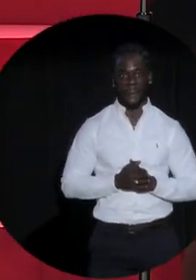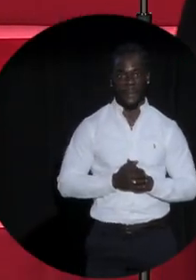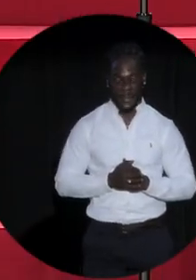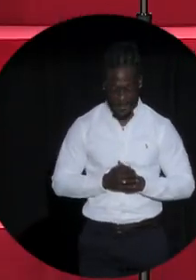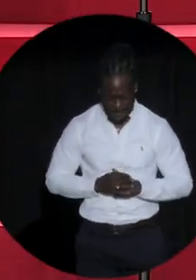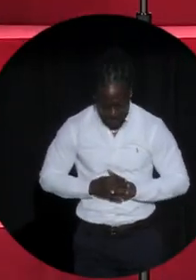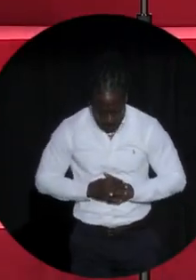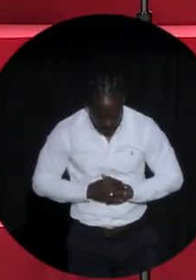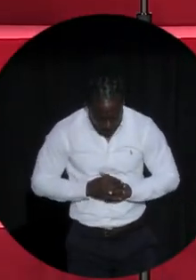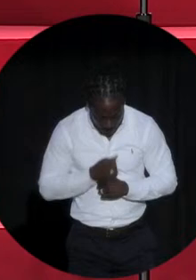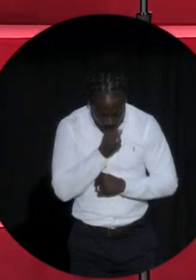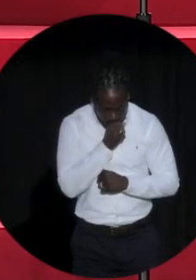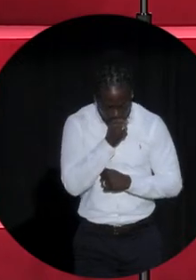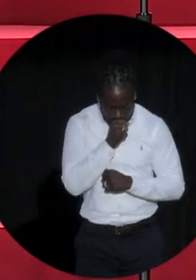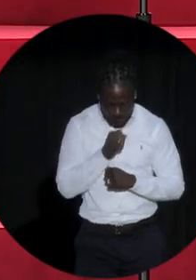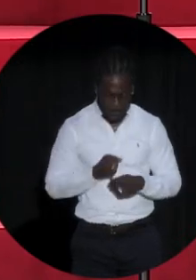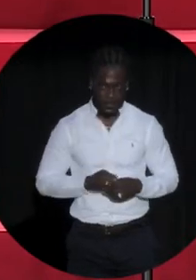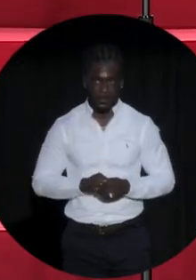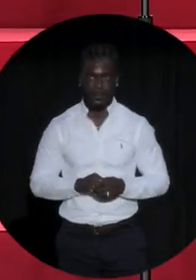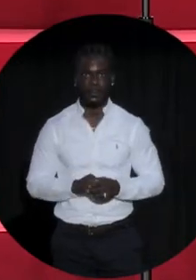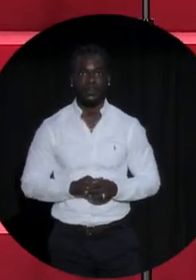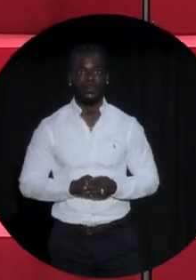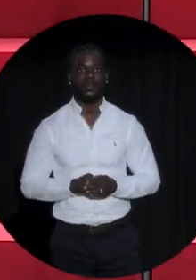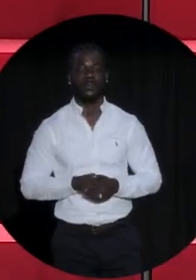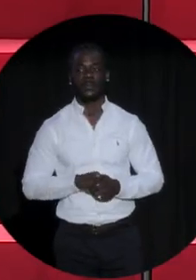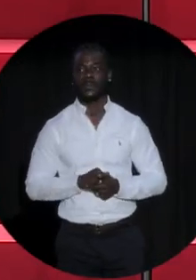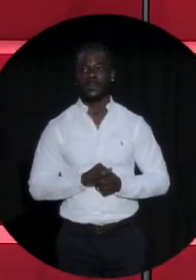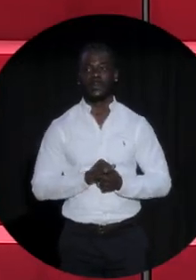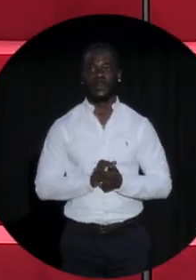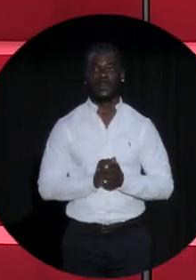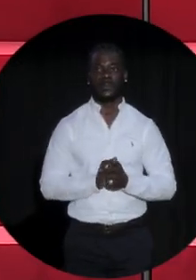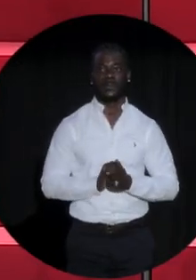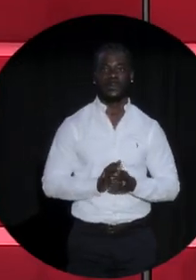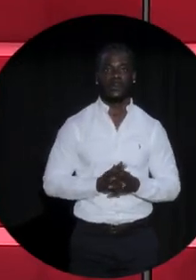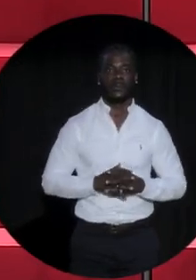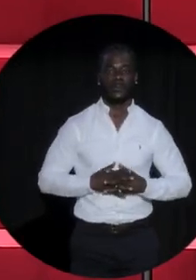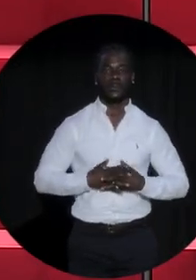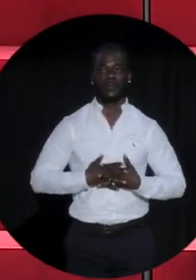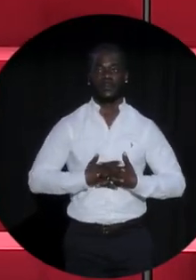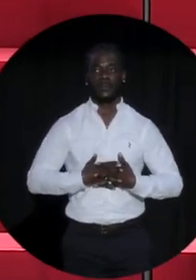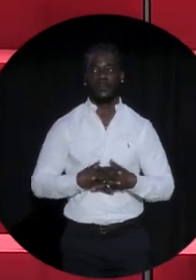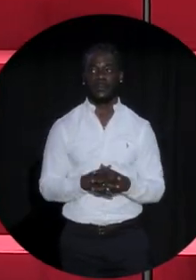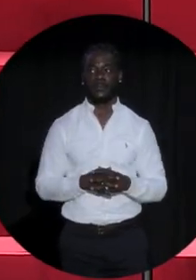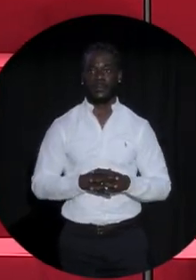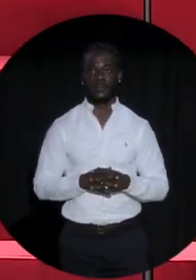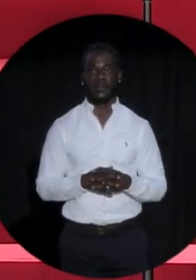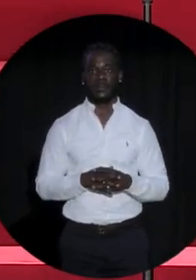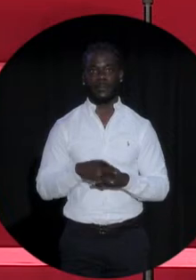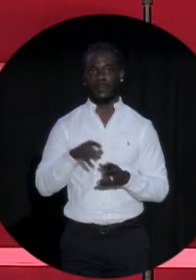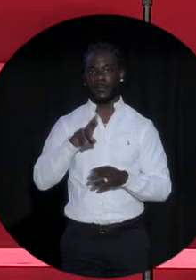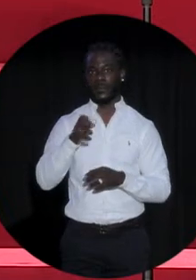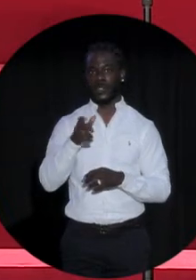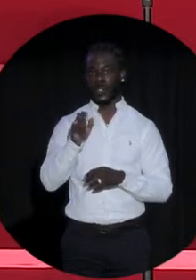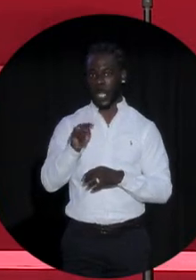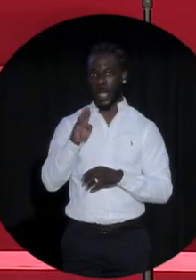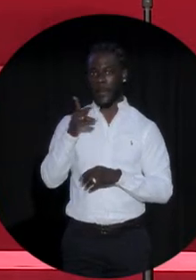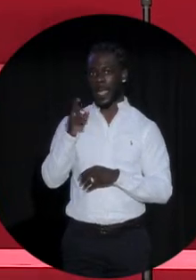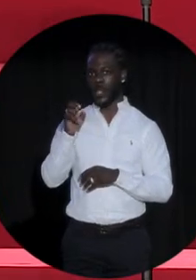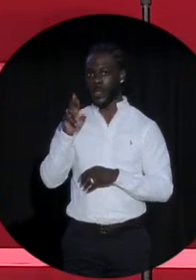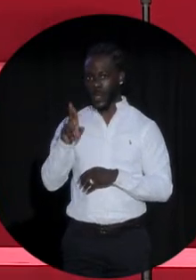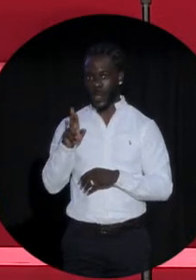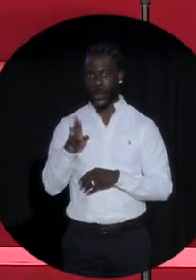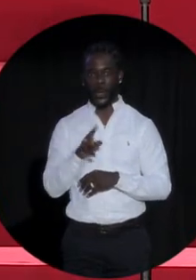We're Sharon Baker, I'm sure you